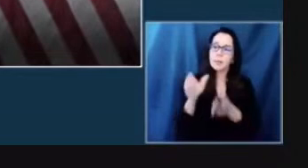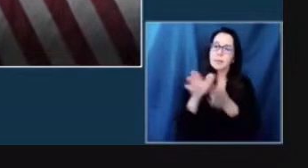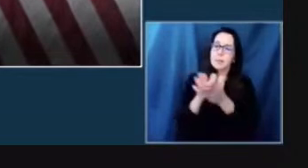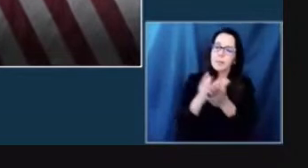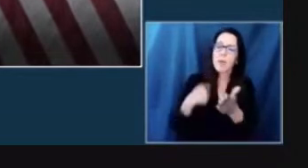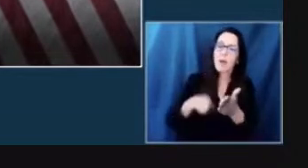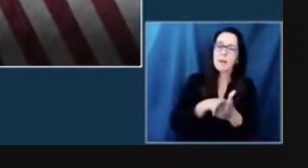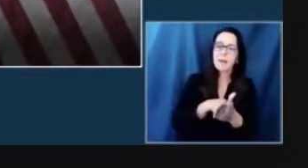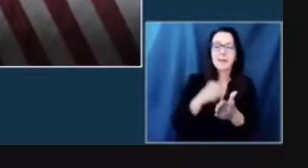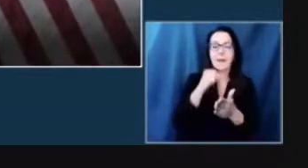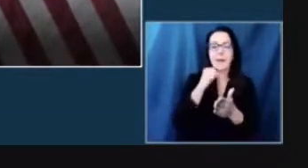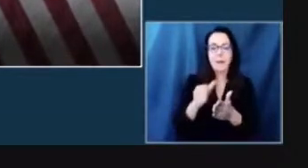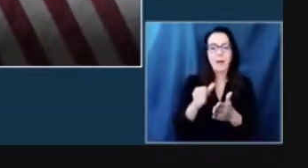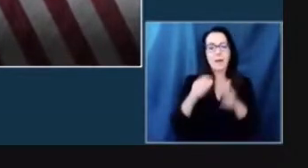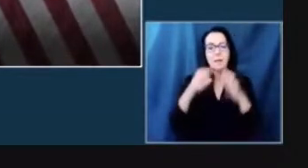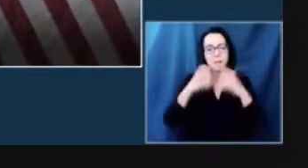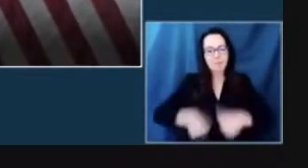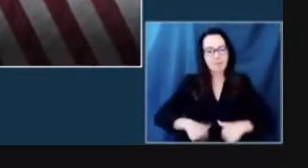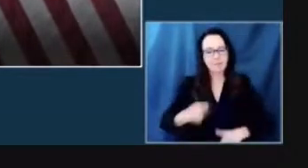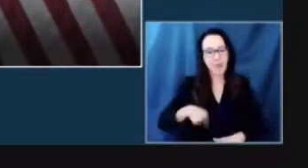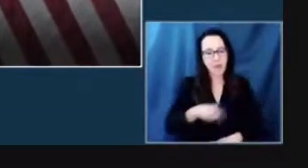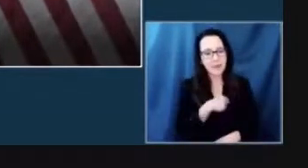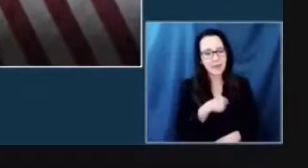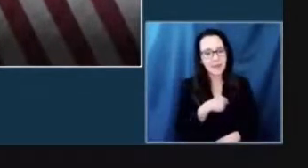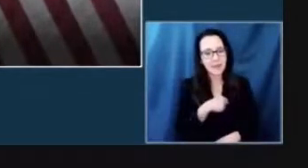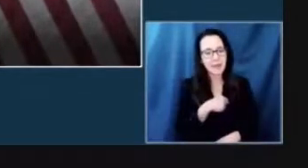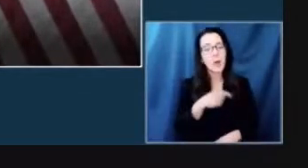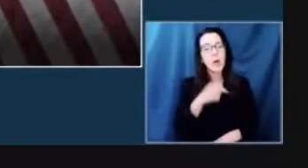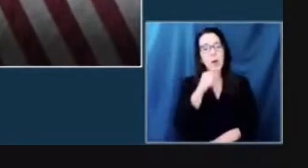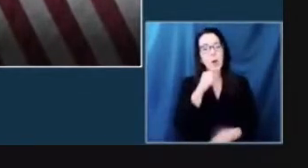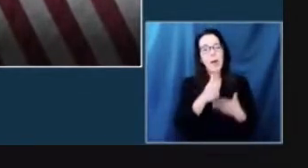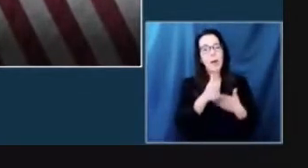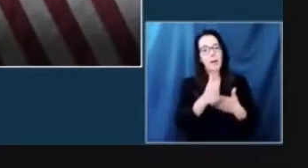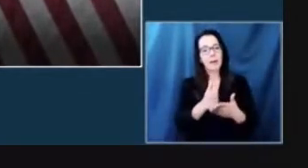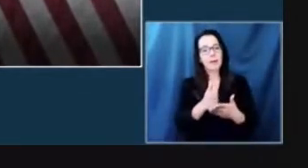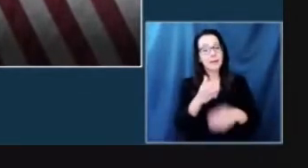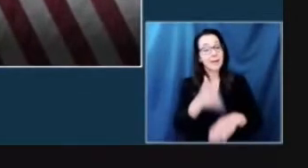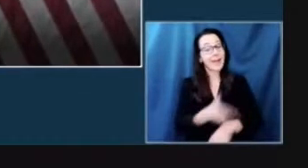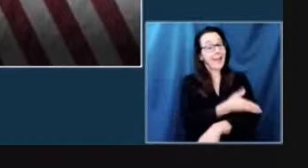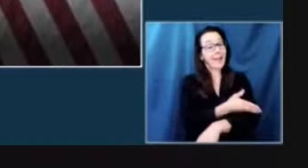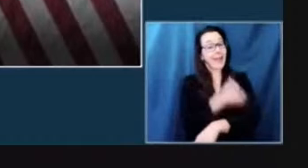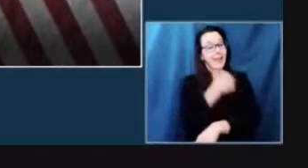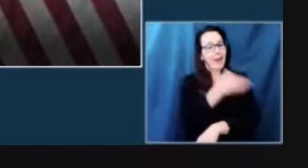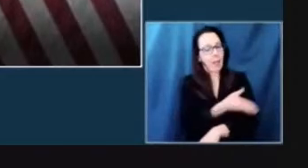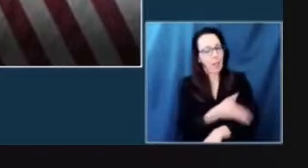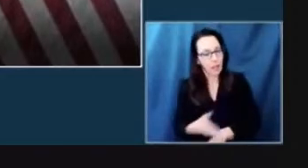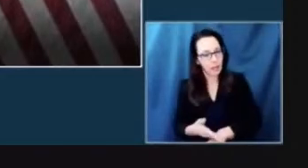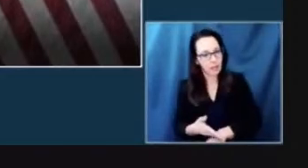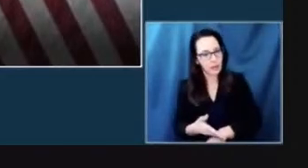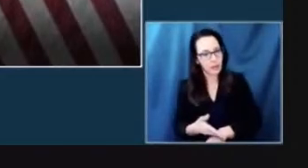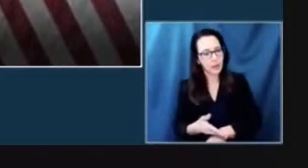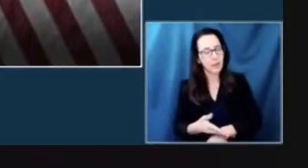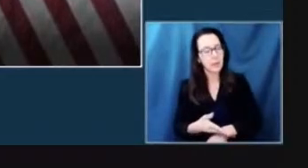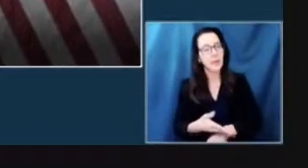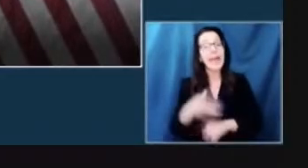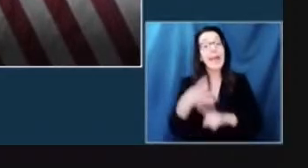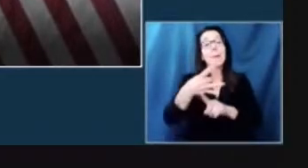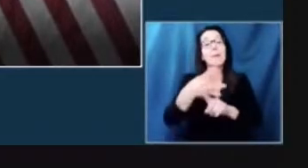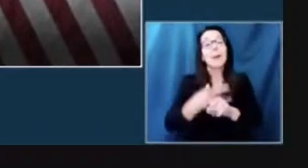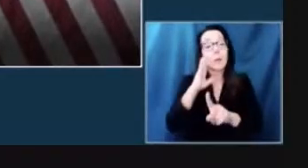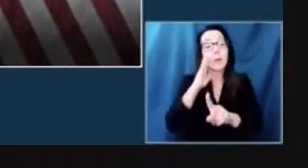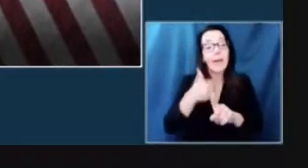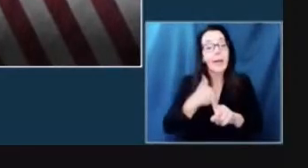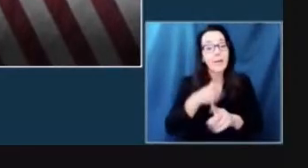forward, not take us back. November's election is 8 months away. and so much is at